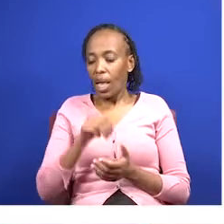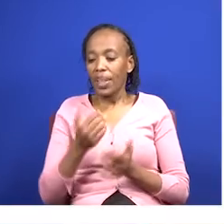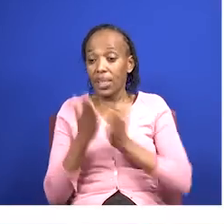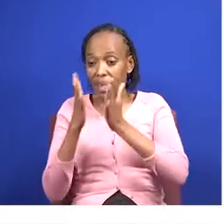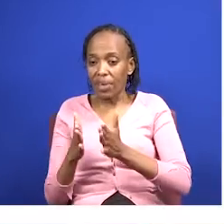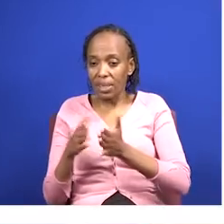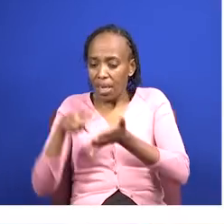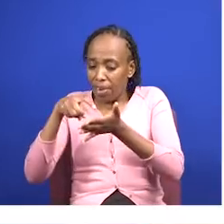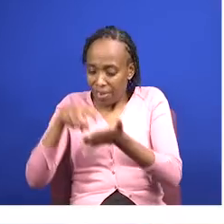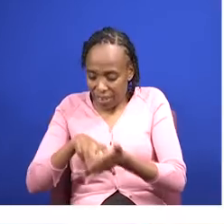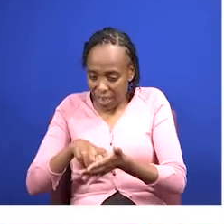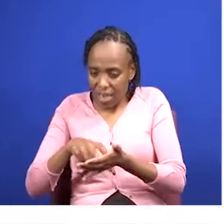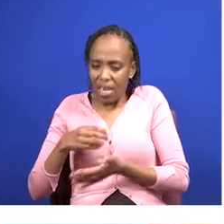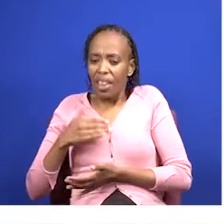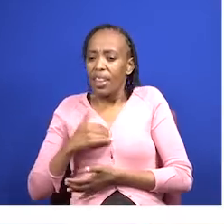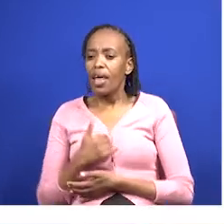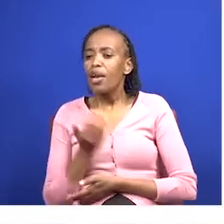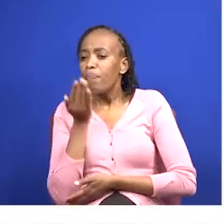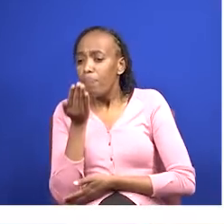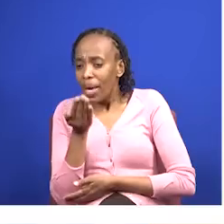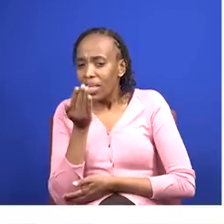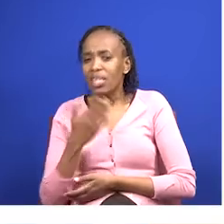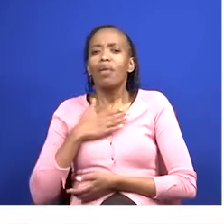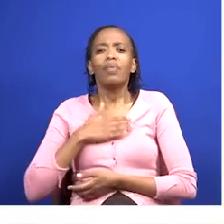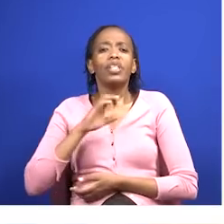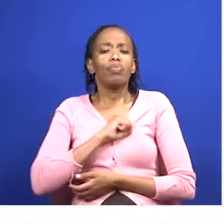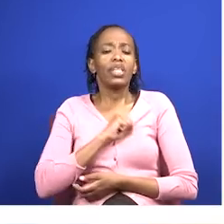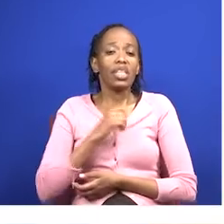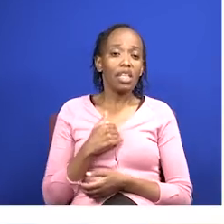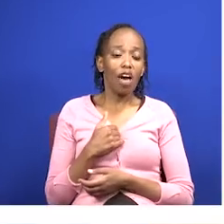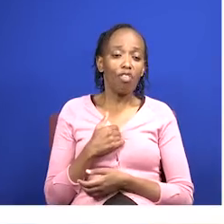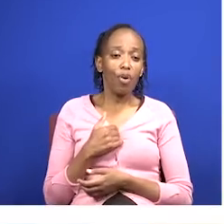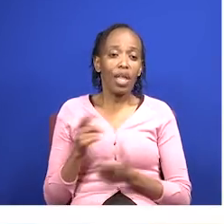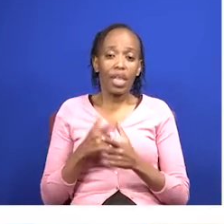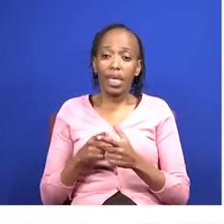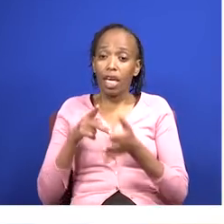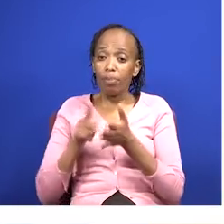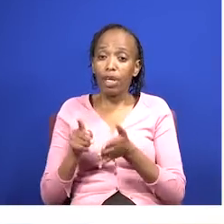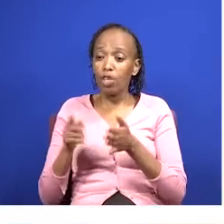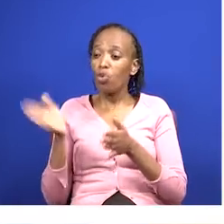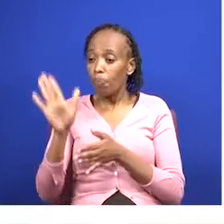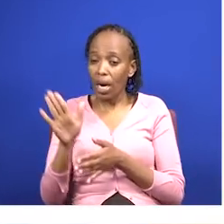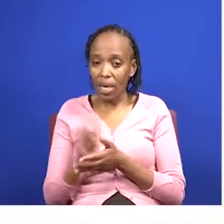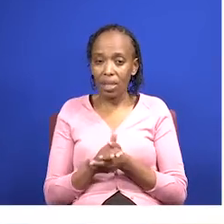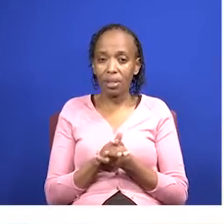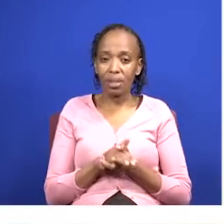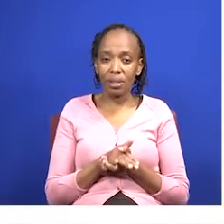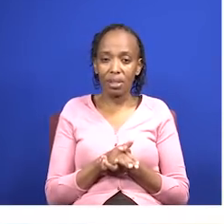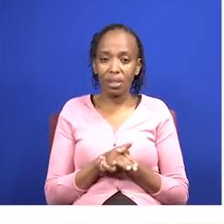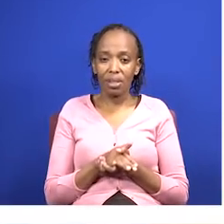His fellow servant fell on his knees and begged him, 'Be patient with me, and I will pay you